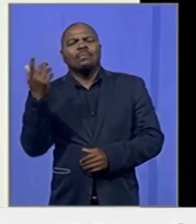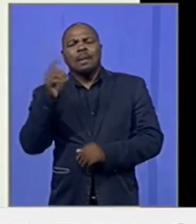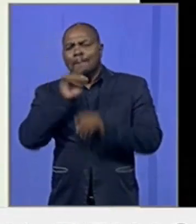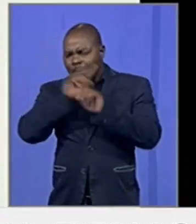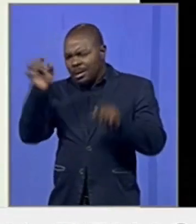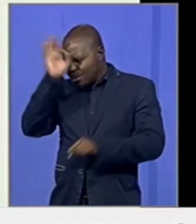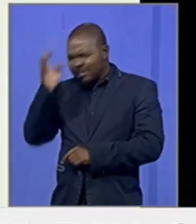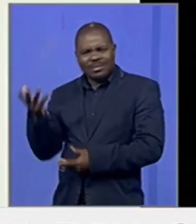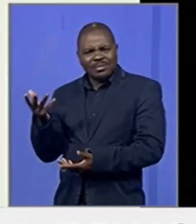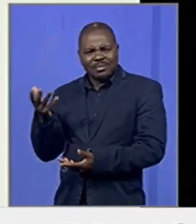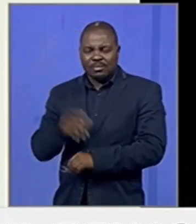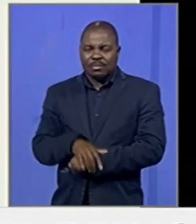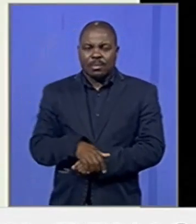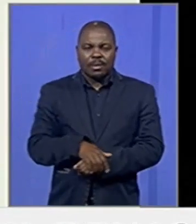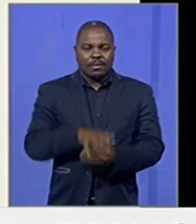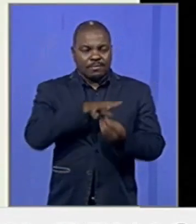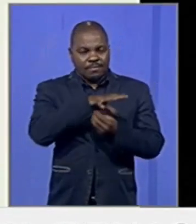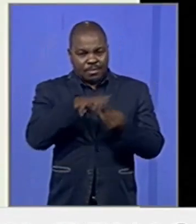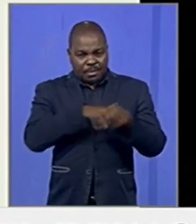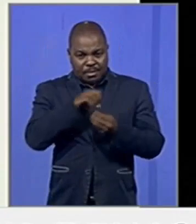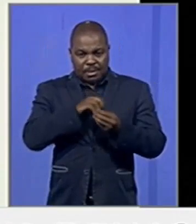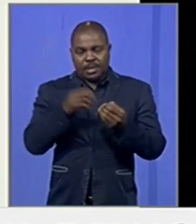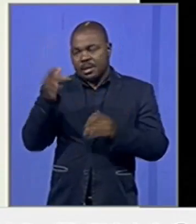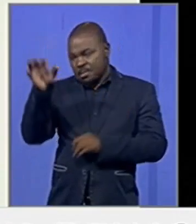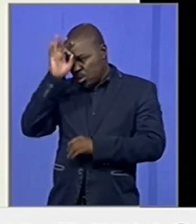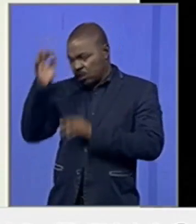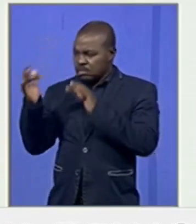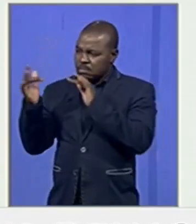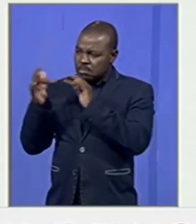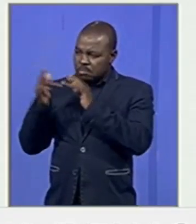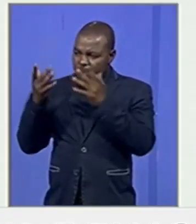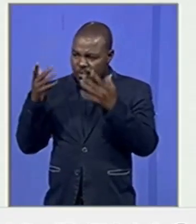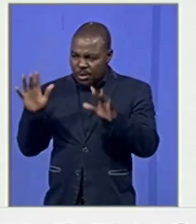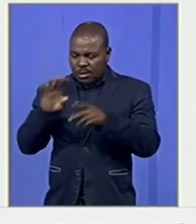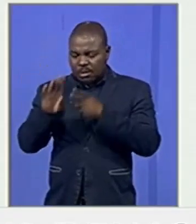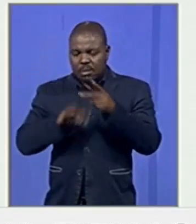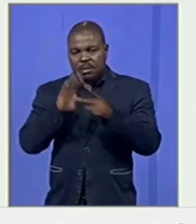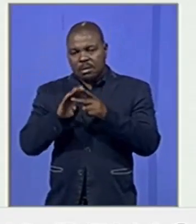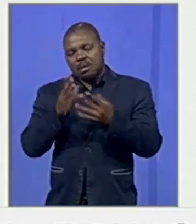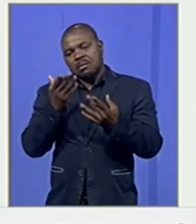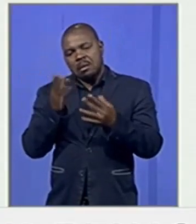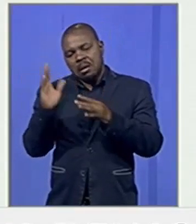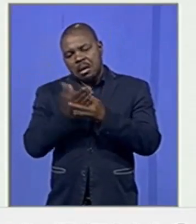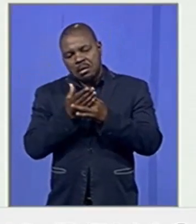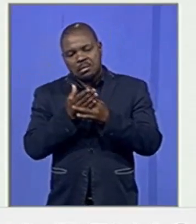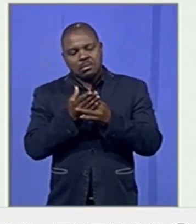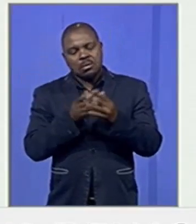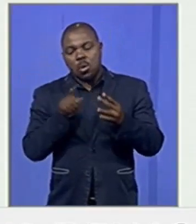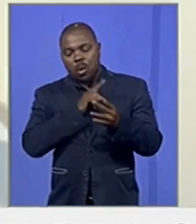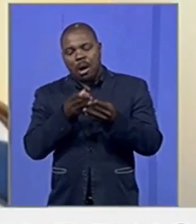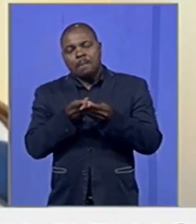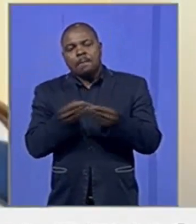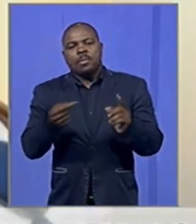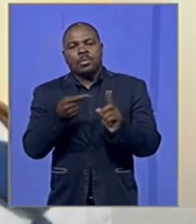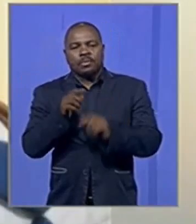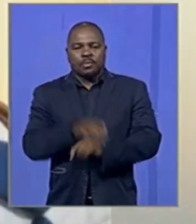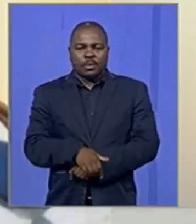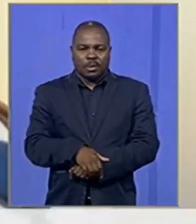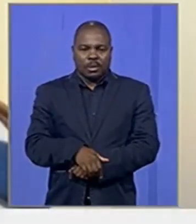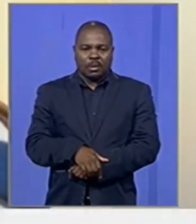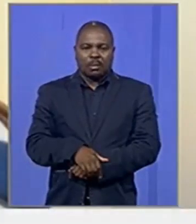setlogedi. Ka morago ga gore balapa ba ikgokaganye le maphodisa go ile go a bula molato wa go timela ga Mkhonto. The general take